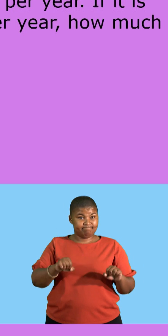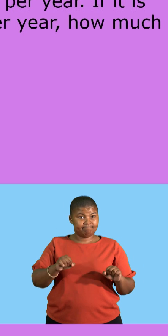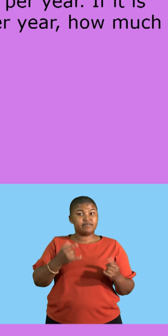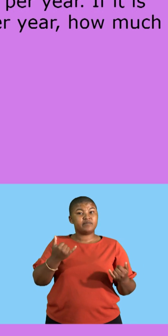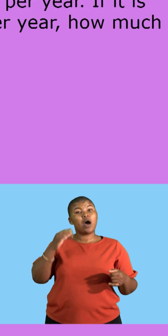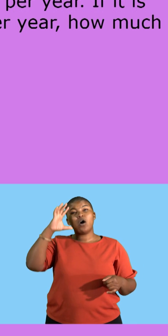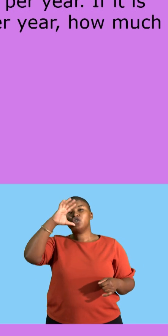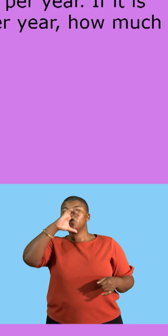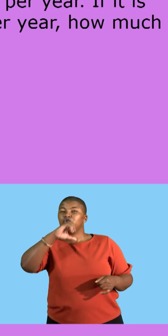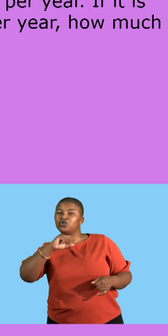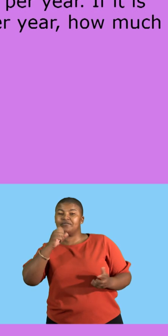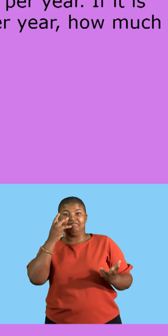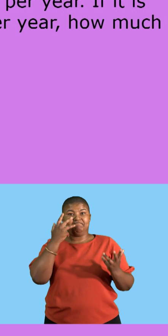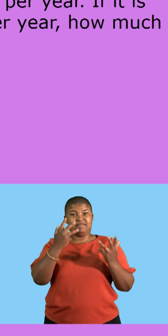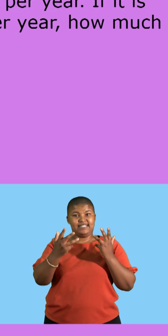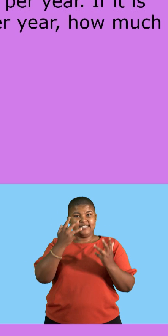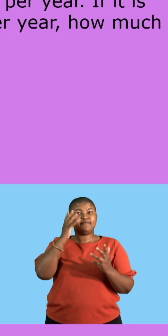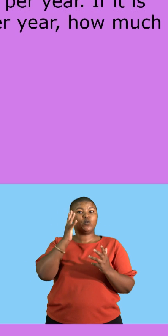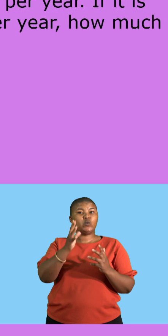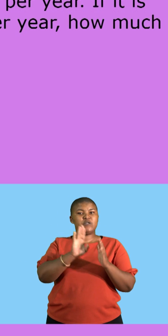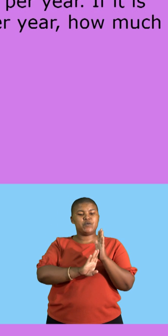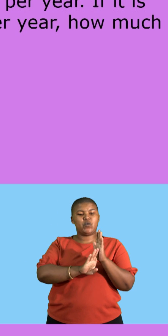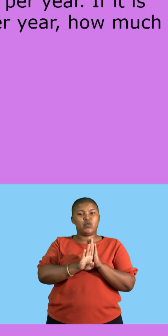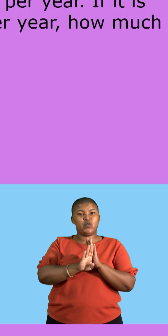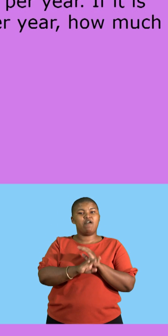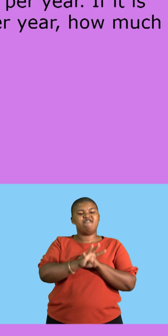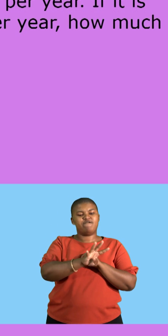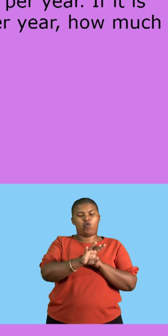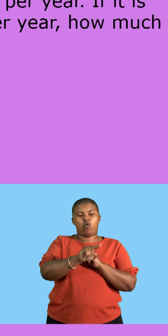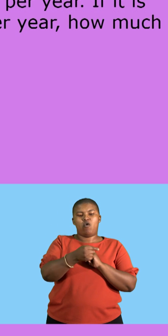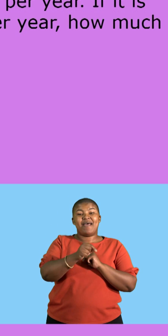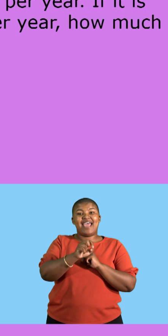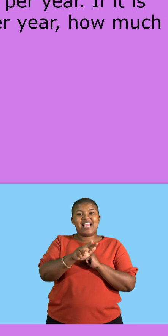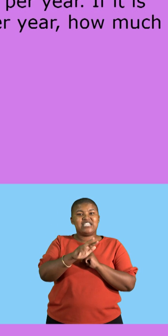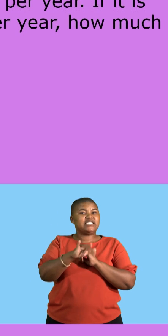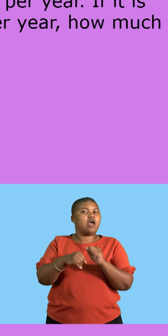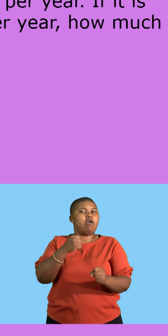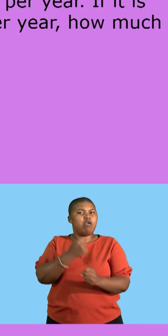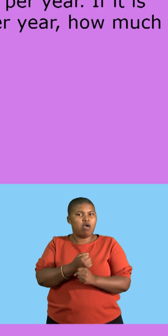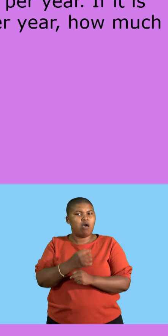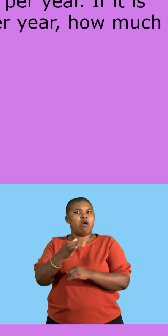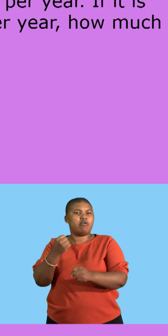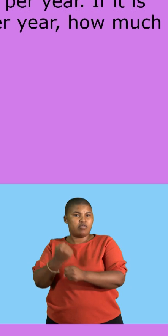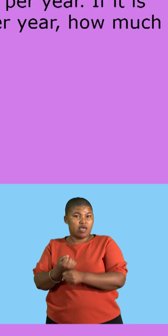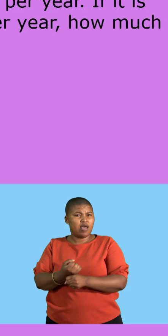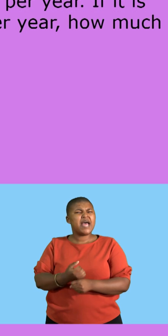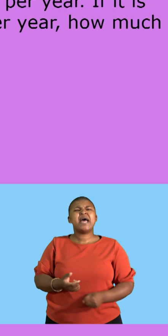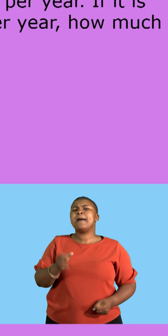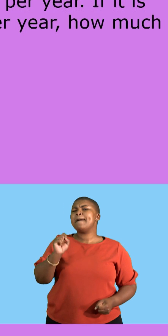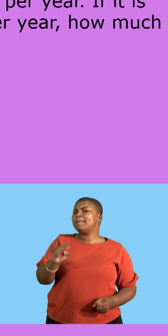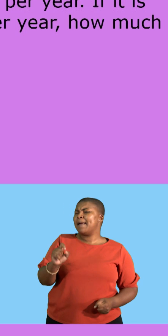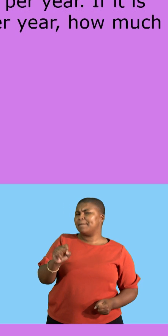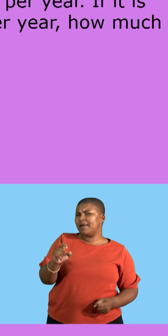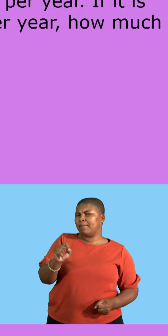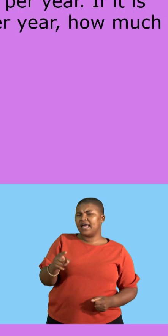is predicted that the inflation rate will stabilize at 4.8% per year, how much will the